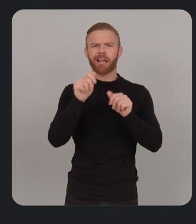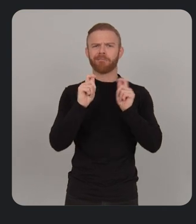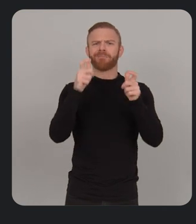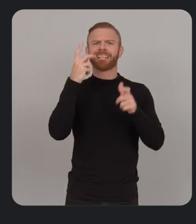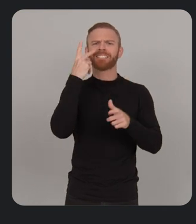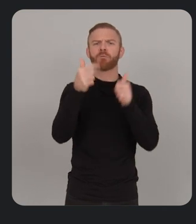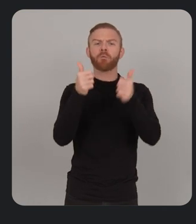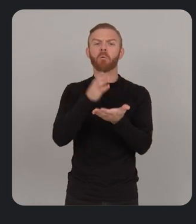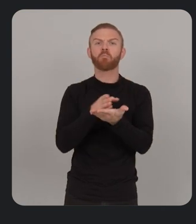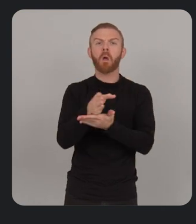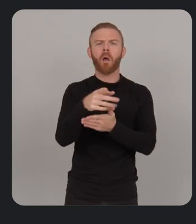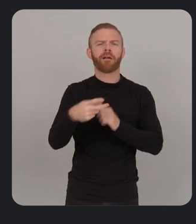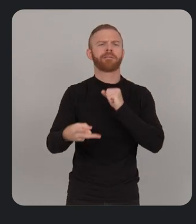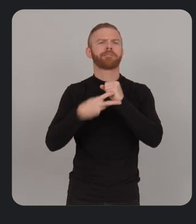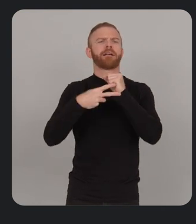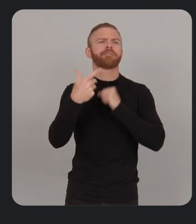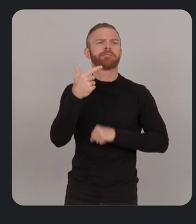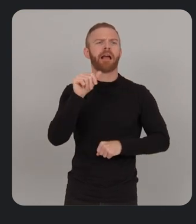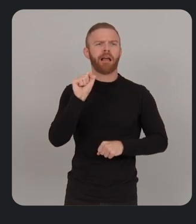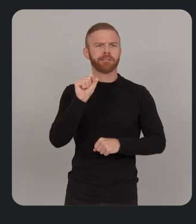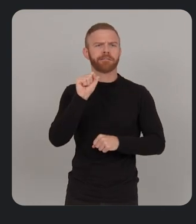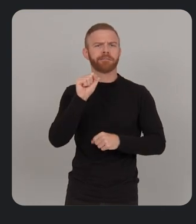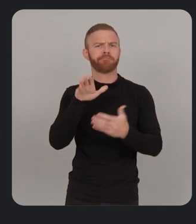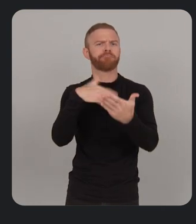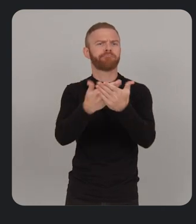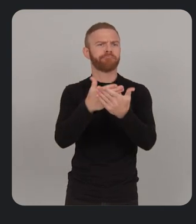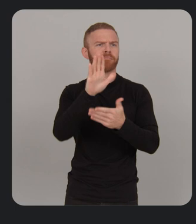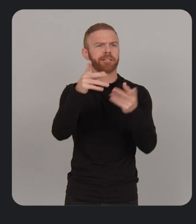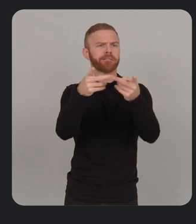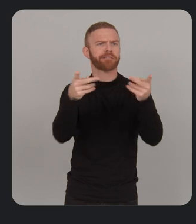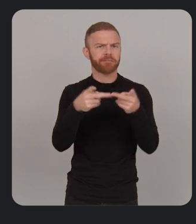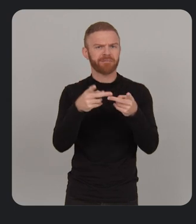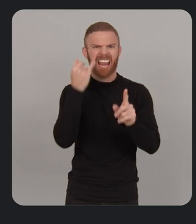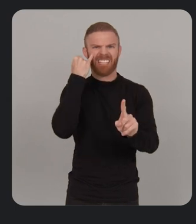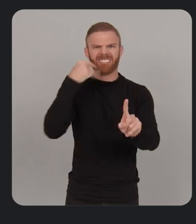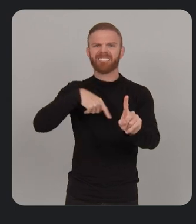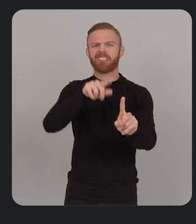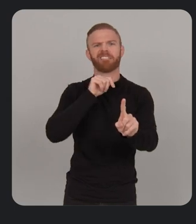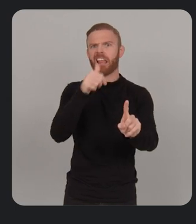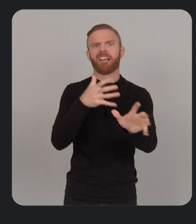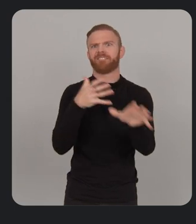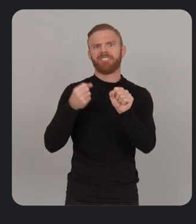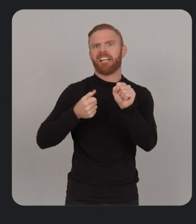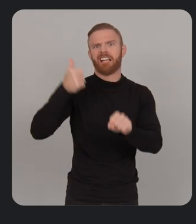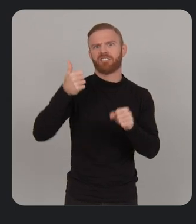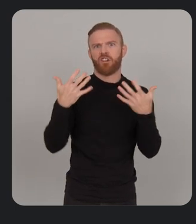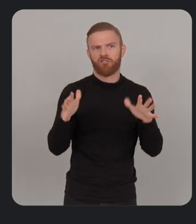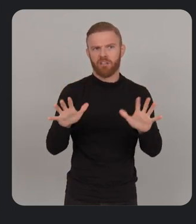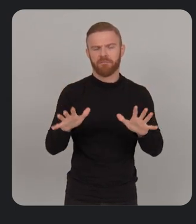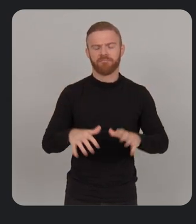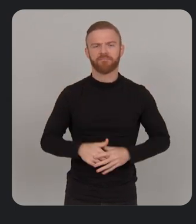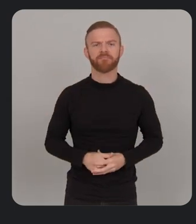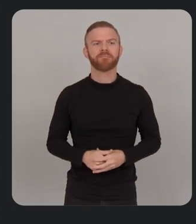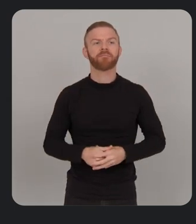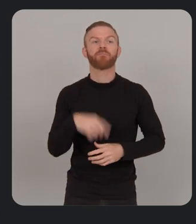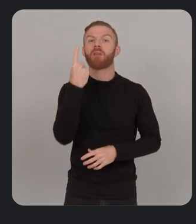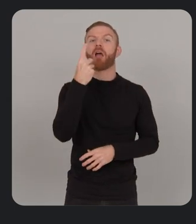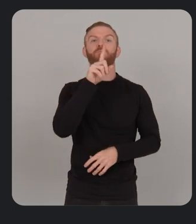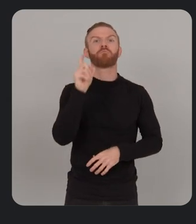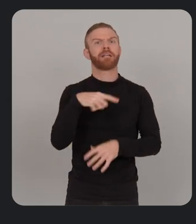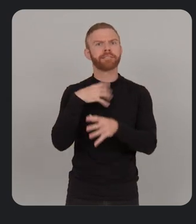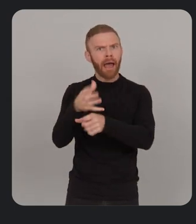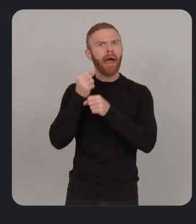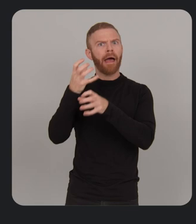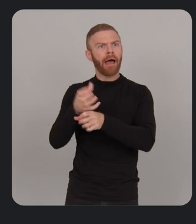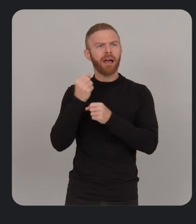the most fuel efficient way to get to your destination and choose to take it if it's not already the fastest route one of the questions i get